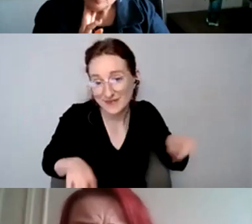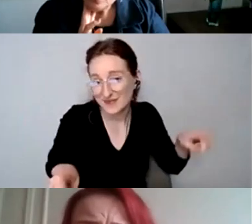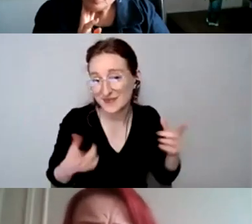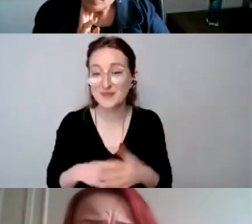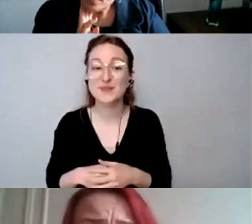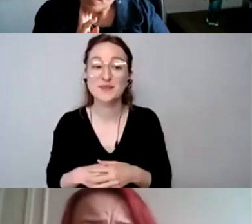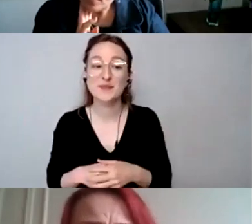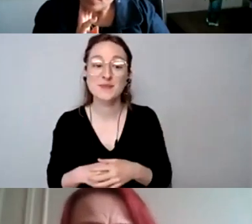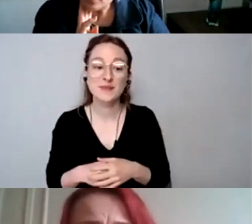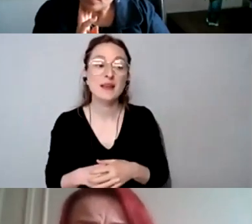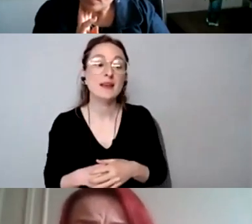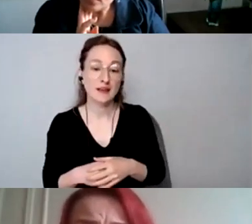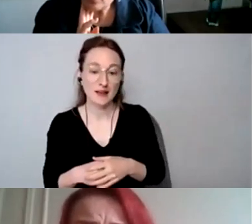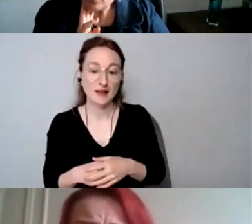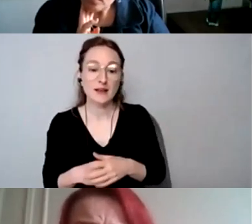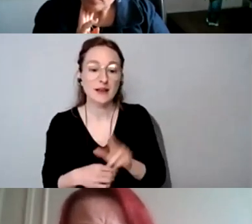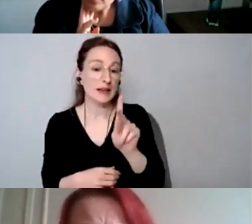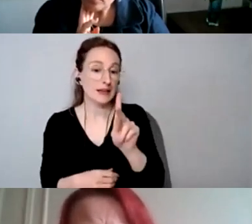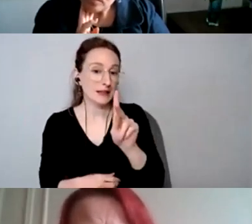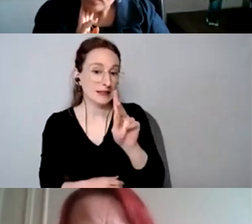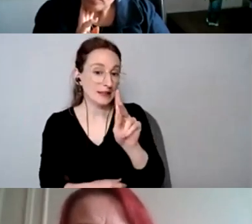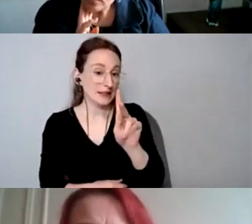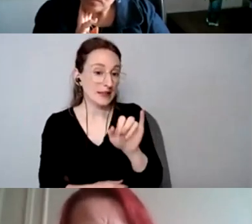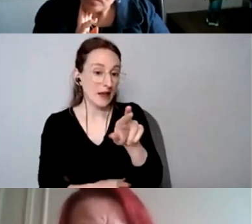As Kir was mentioning, a lot of inclusion in Russia is